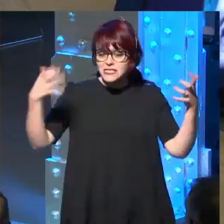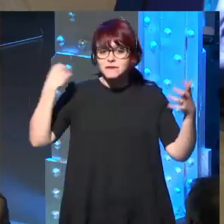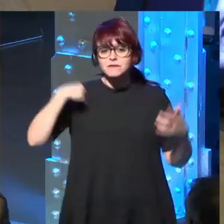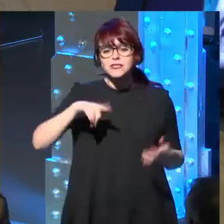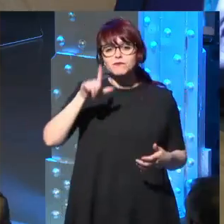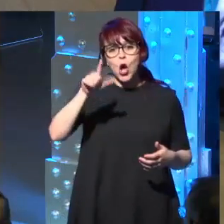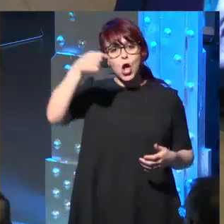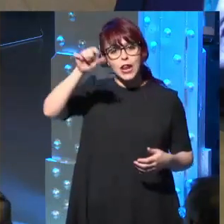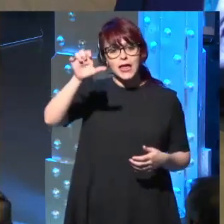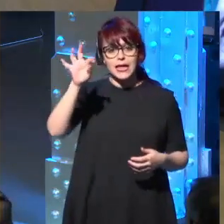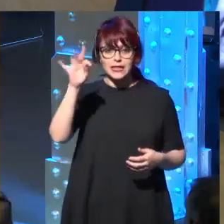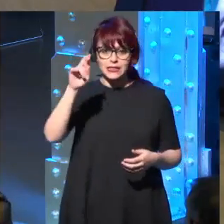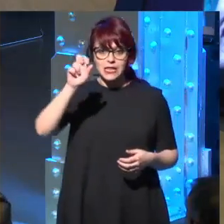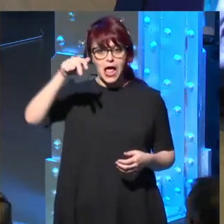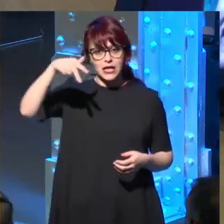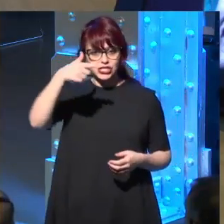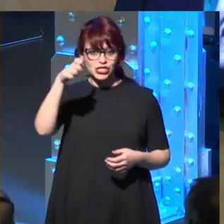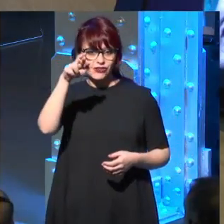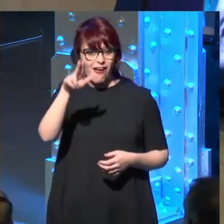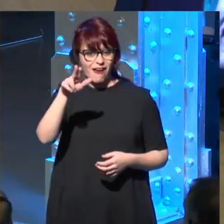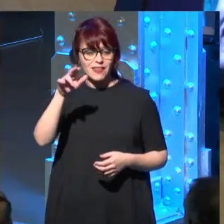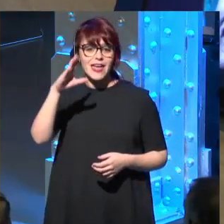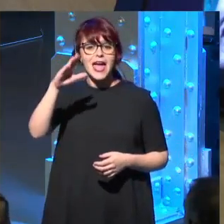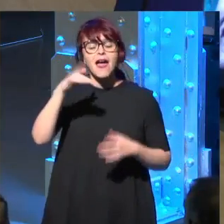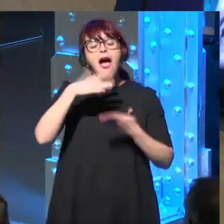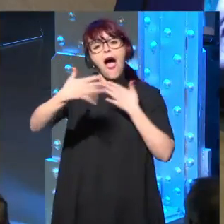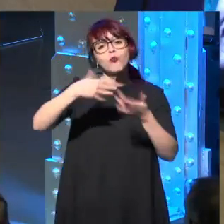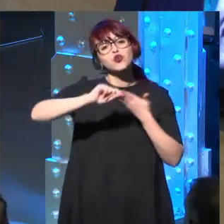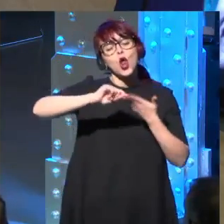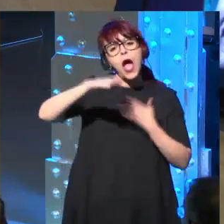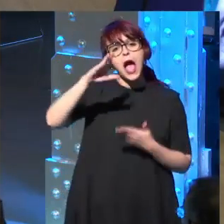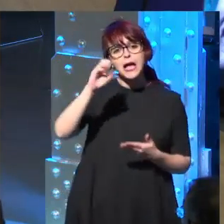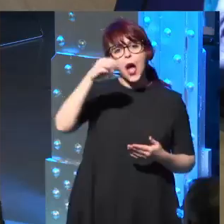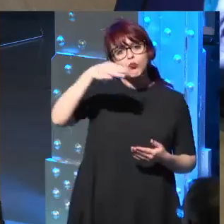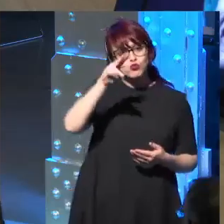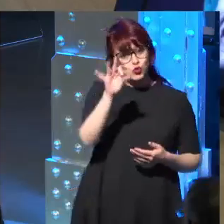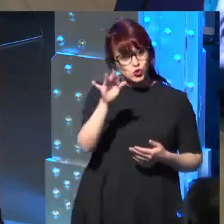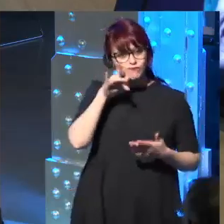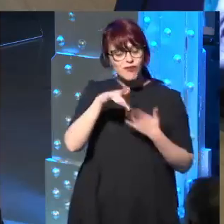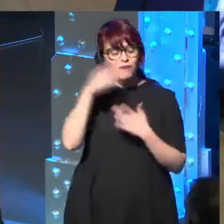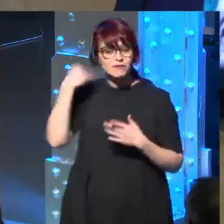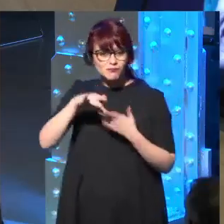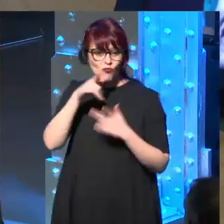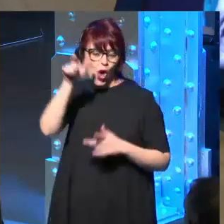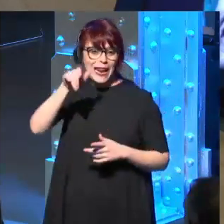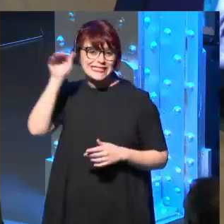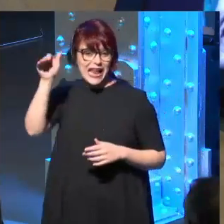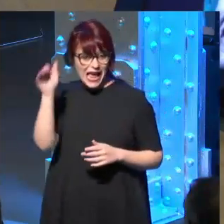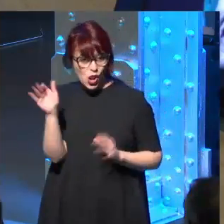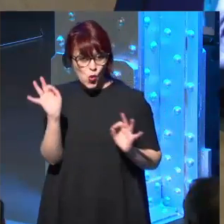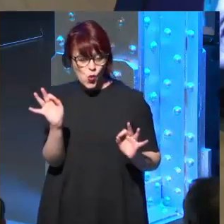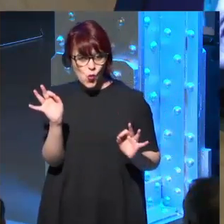Camus, when he says, and then I sounded, I